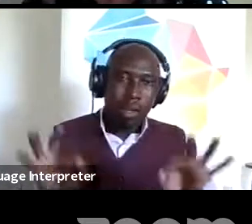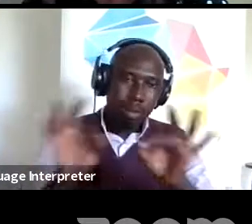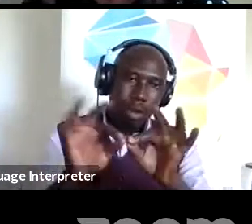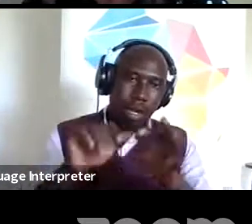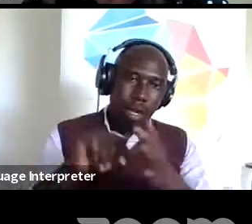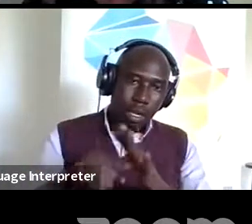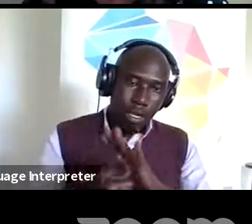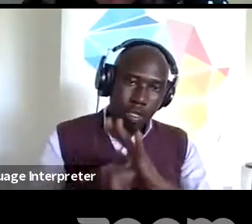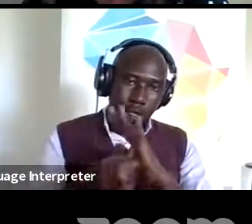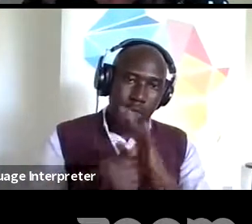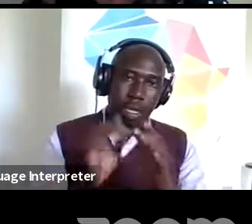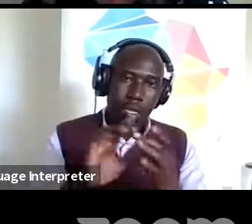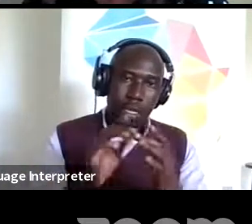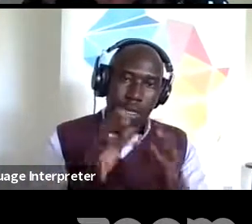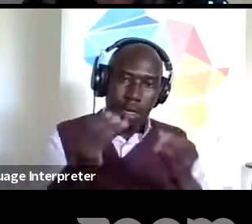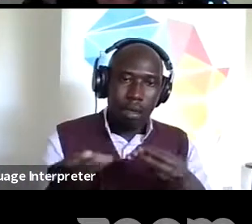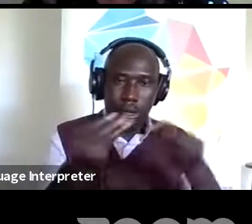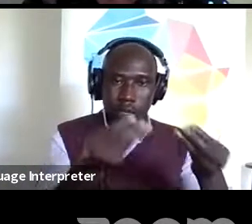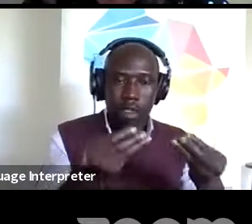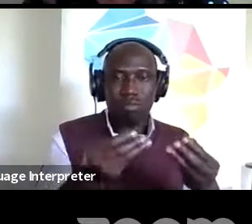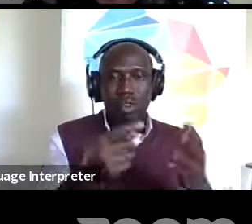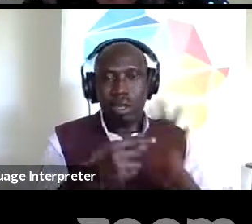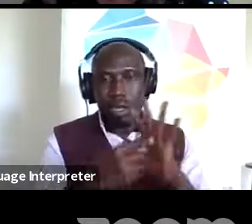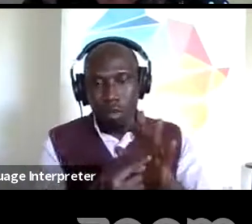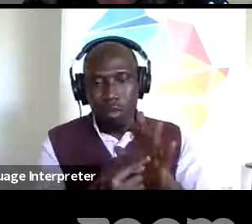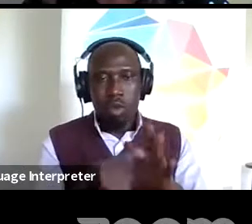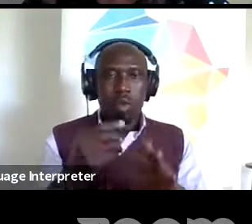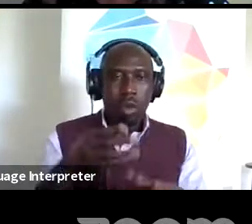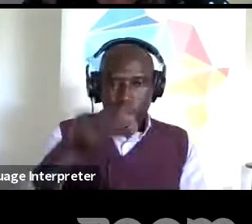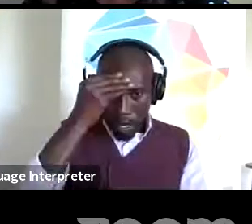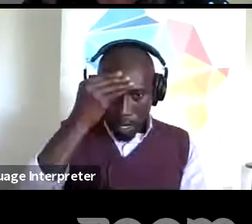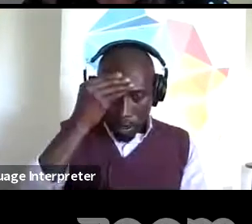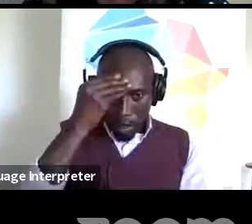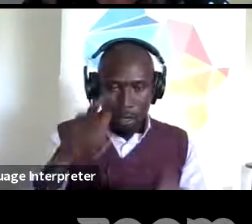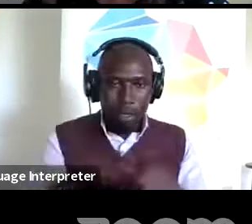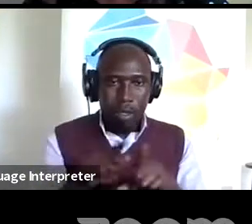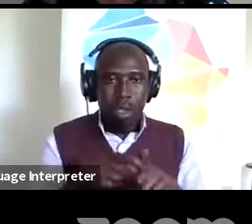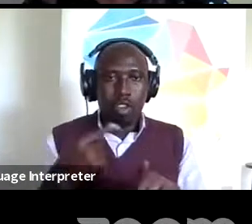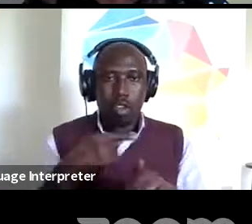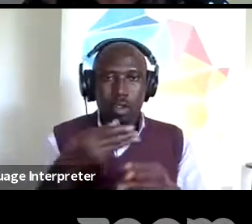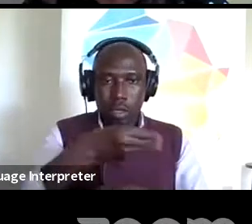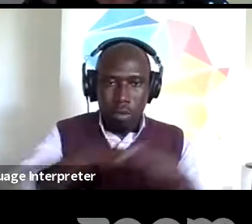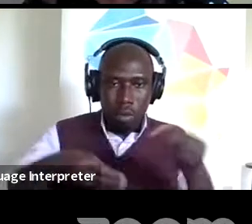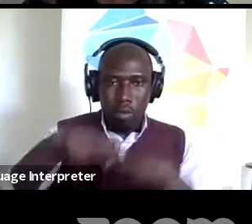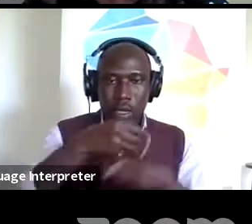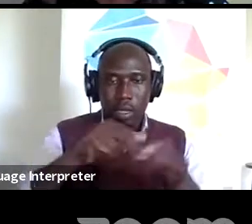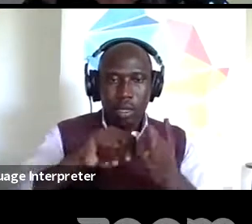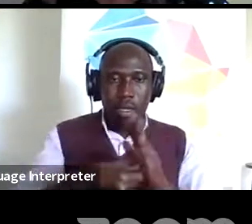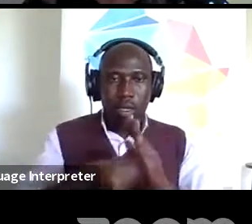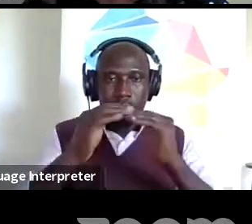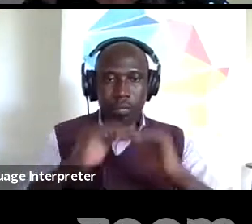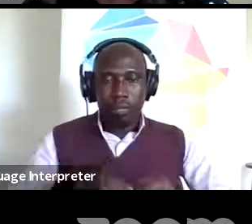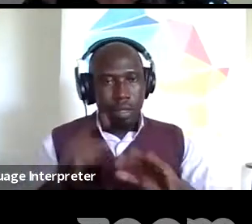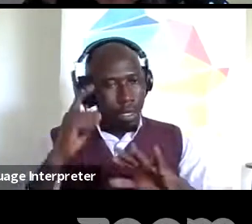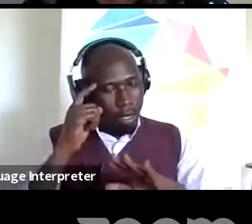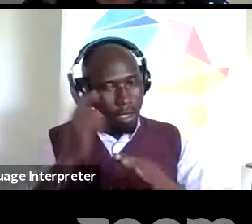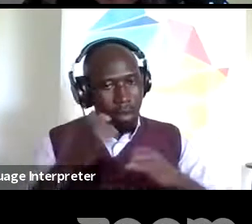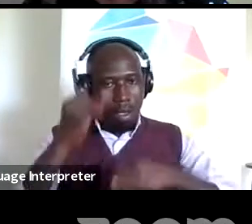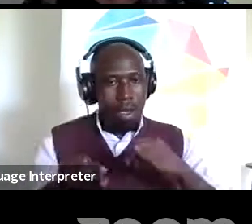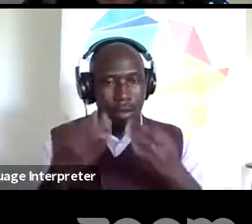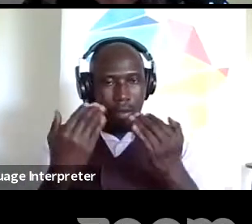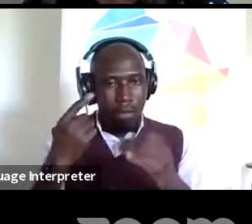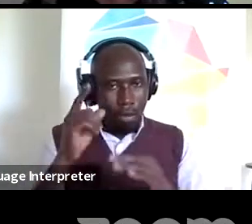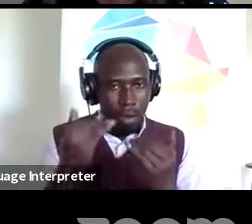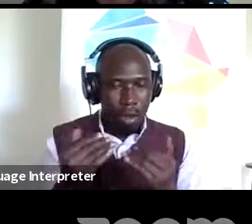internet provides for that I already mentioned around education, but also the social and economic aspects of it. I think I'll end here for now,